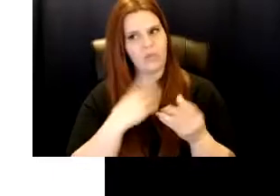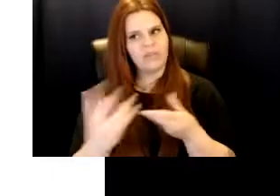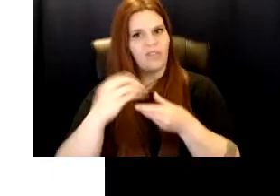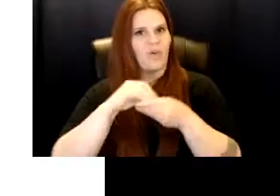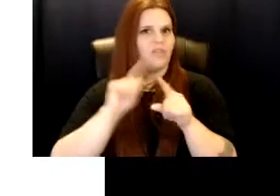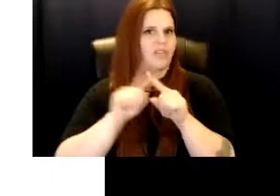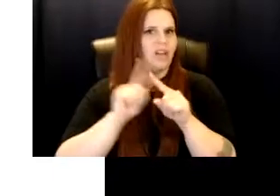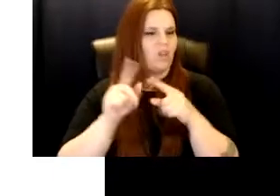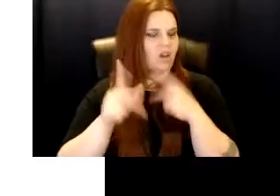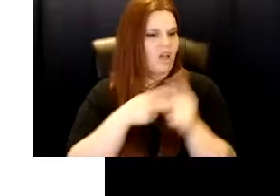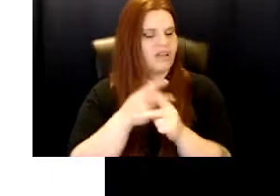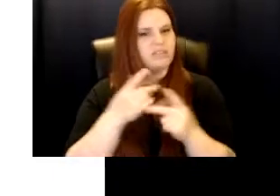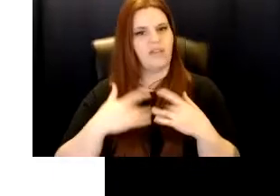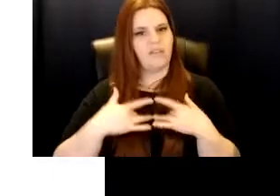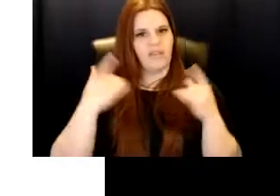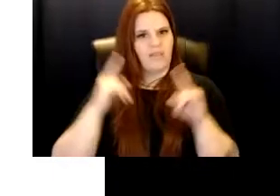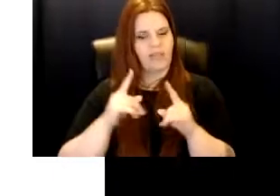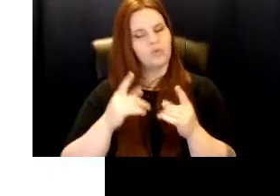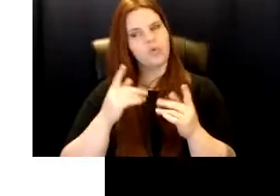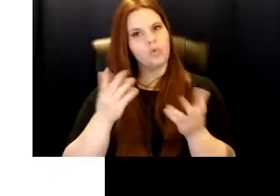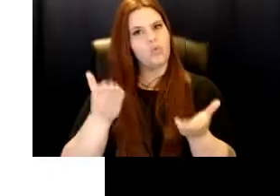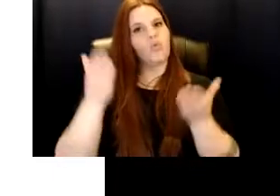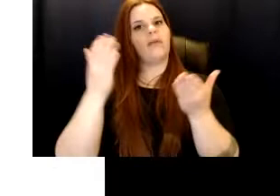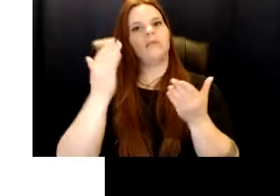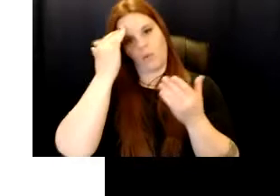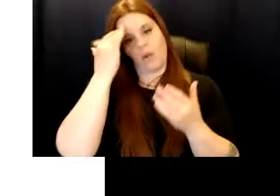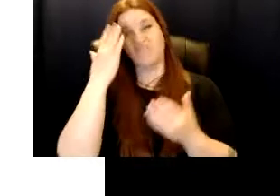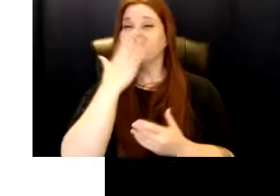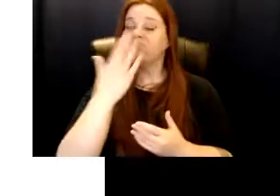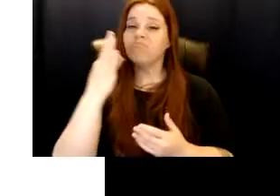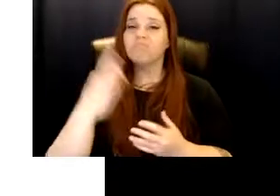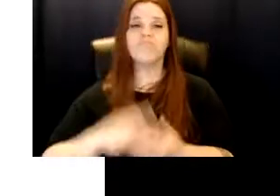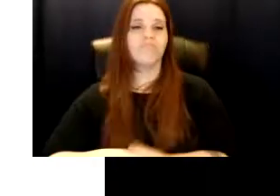of events to raise that awareness. Thanks.